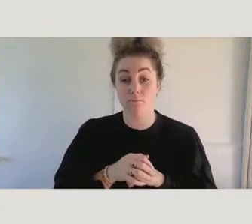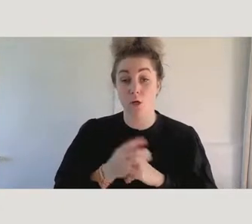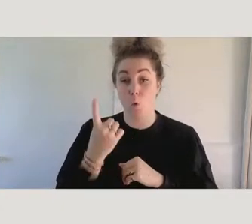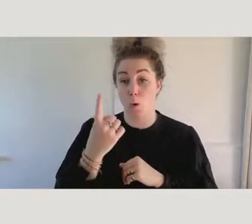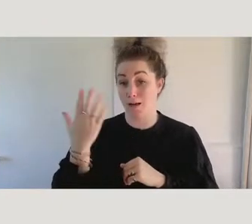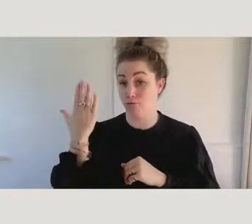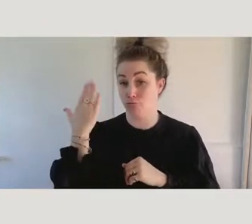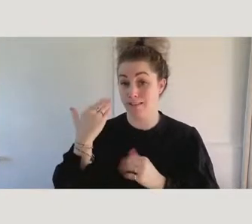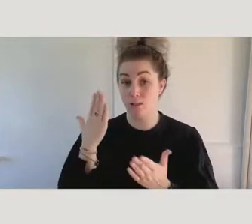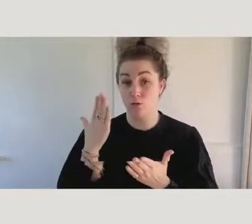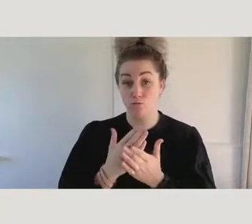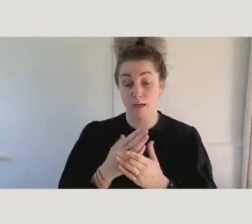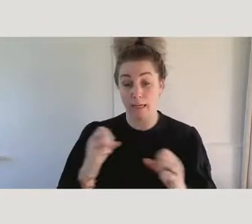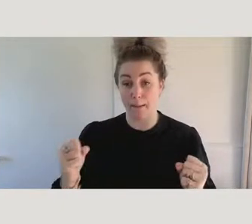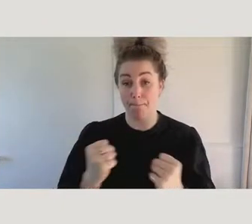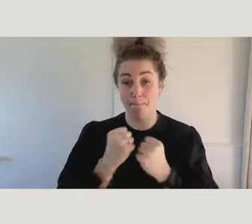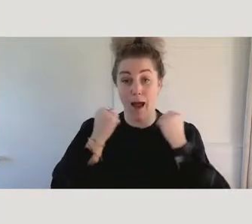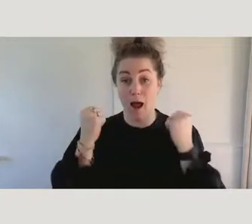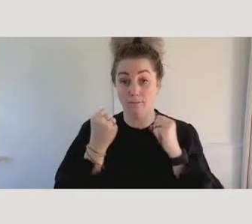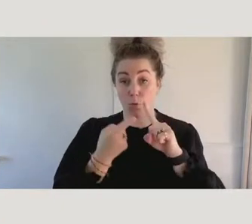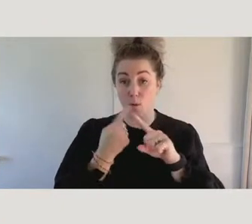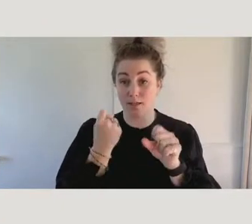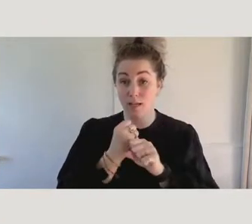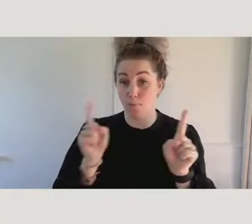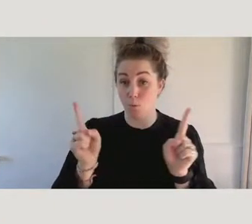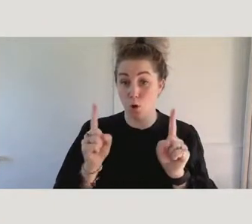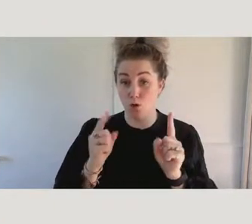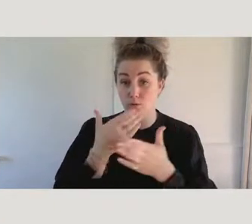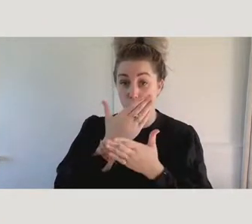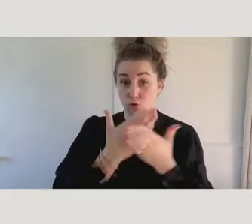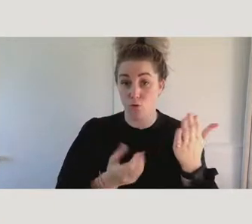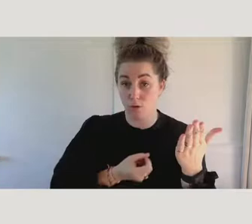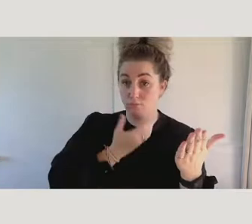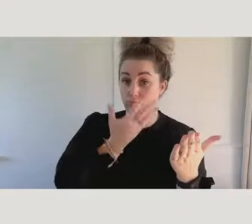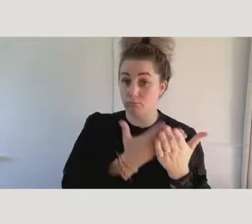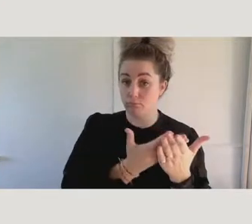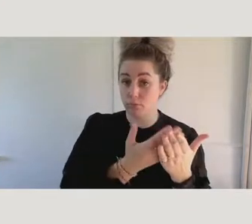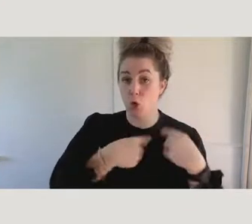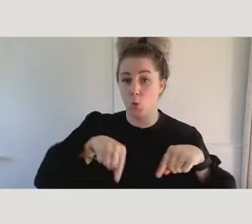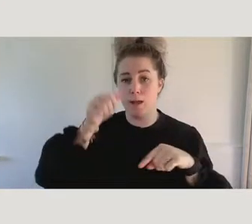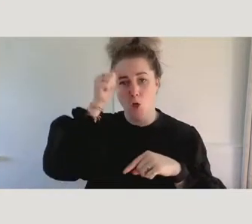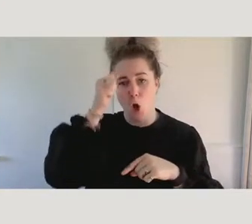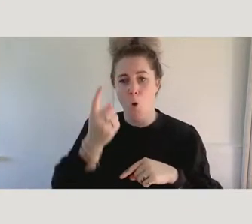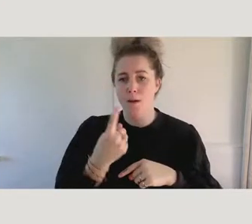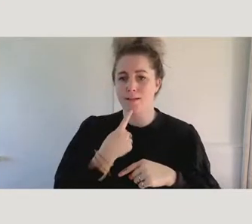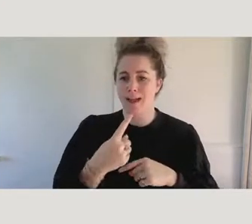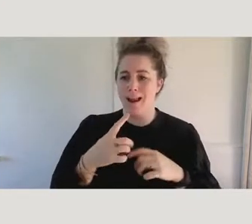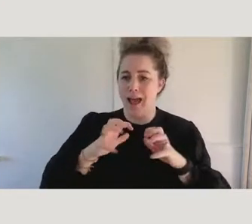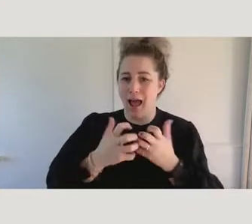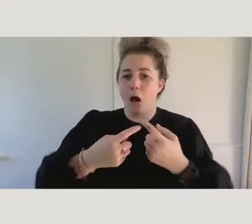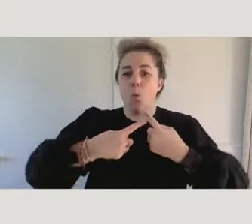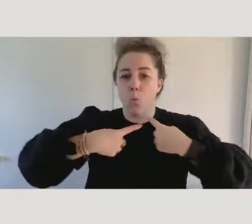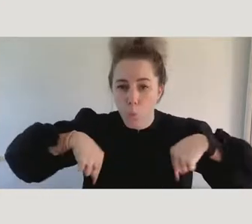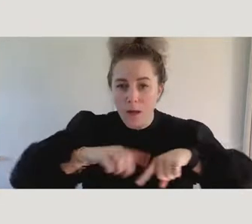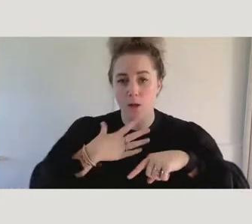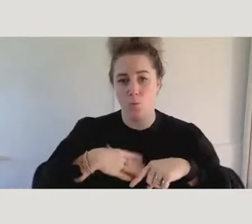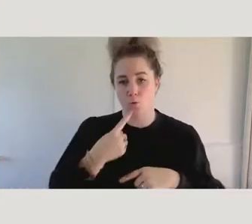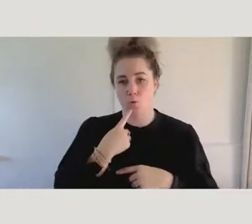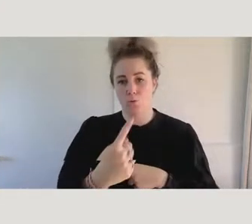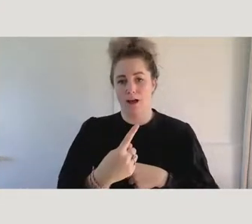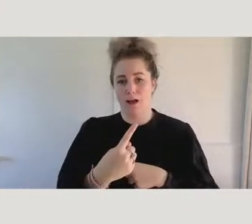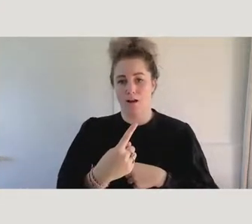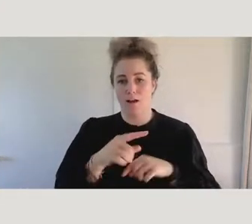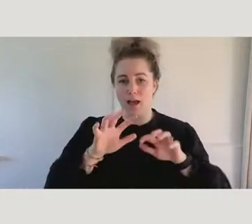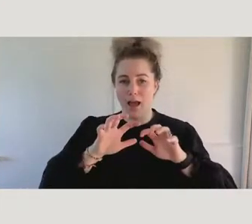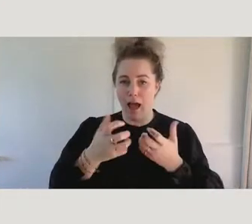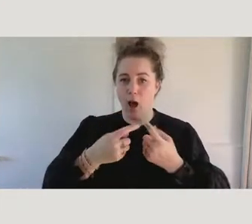really really powerful example the stories that we know telling them the way that we want them to be told